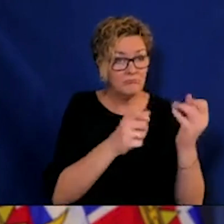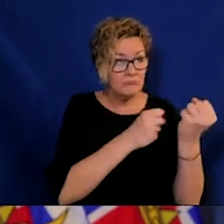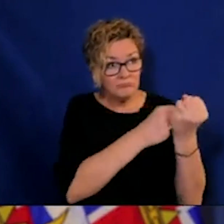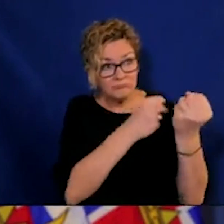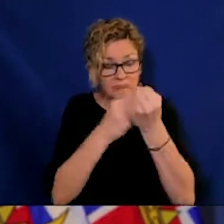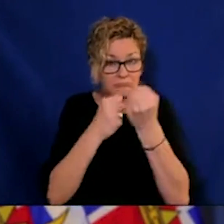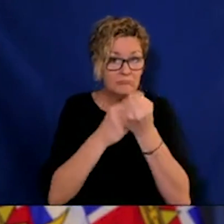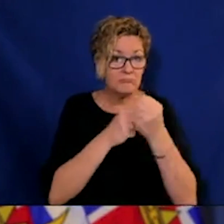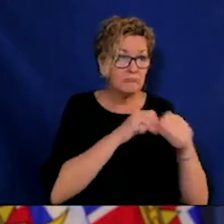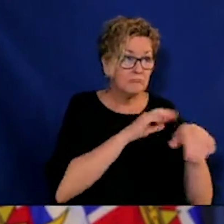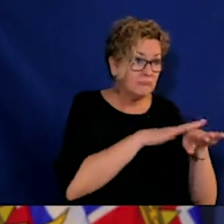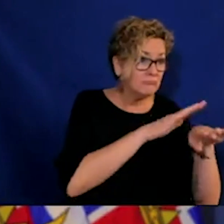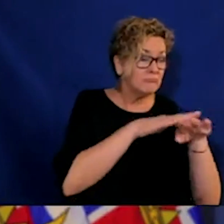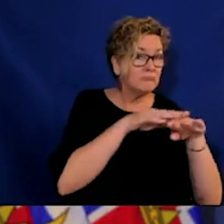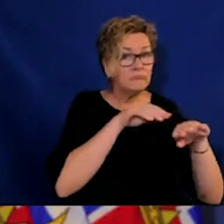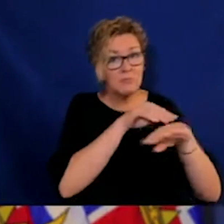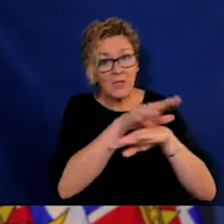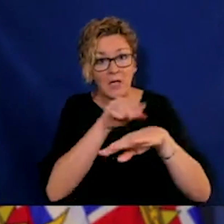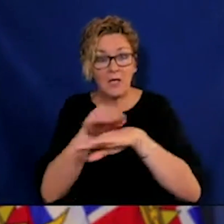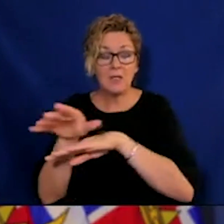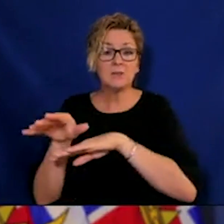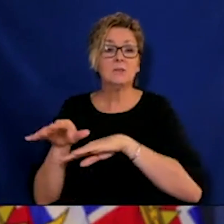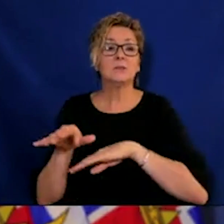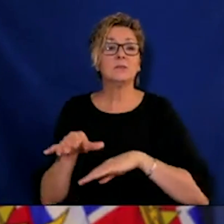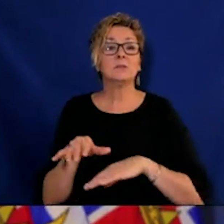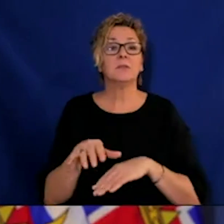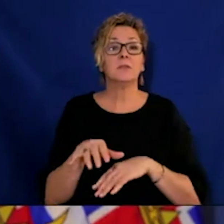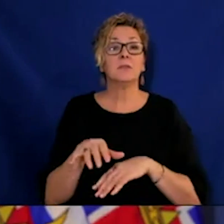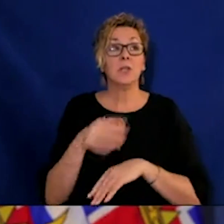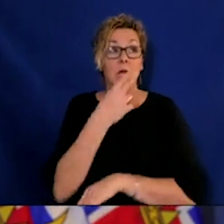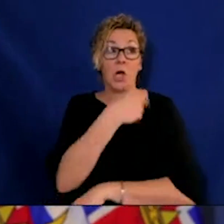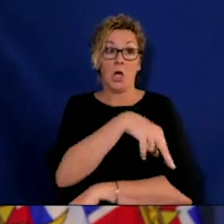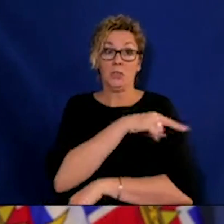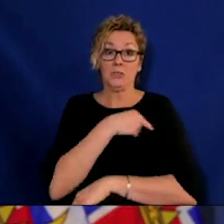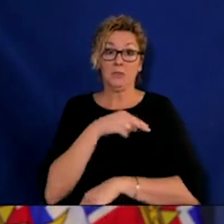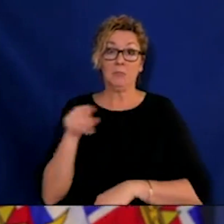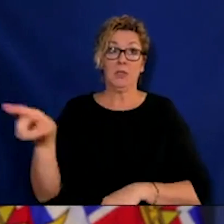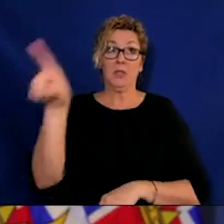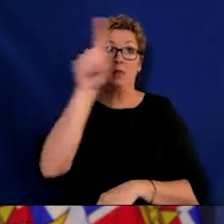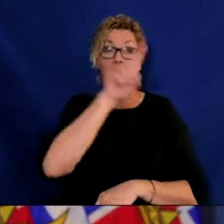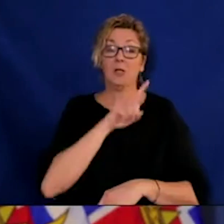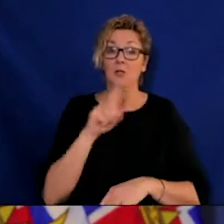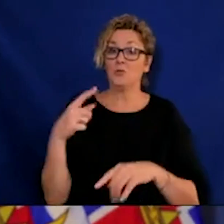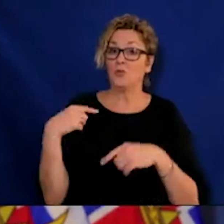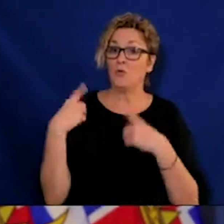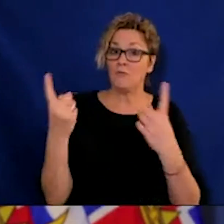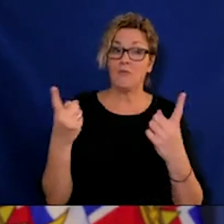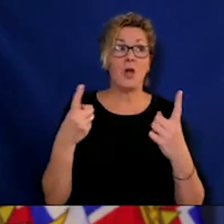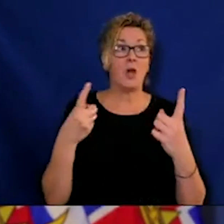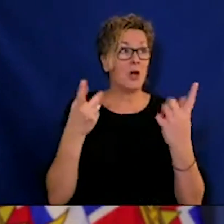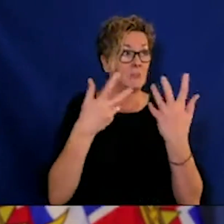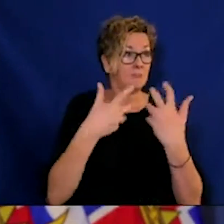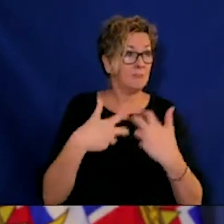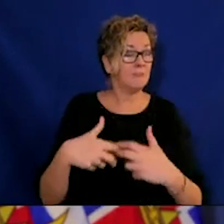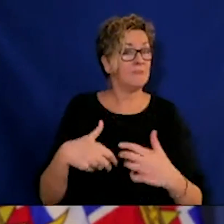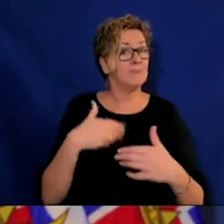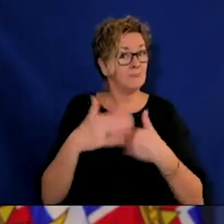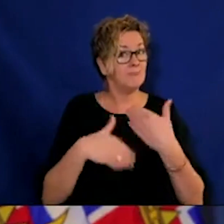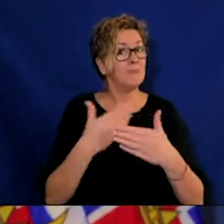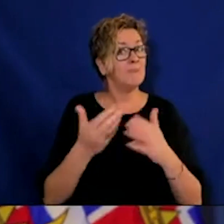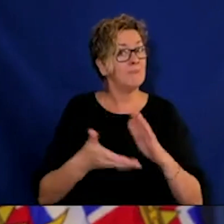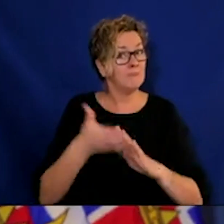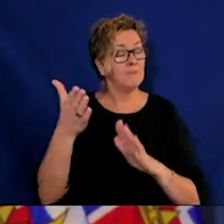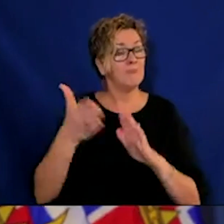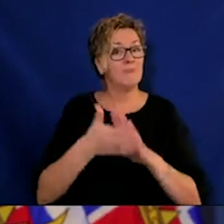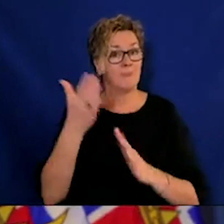continue to perform exceptionally well under the circumstances. As you know, when base and surge beds are taken into